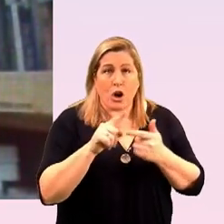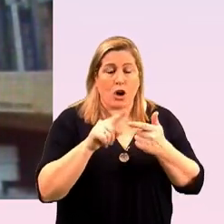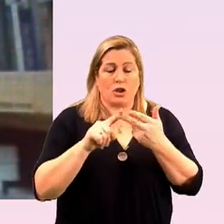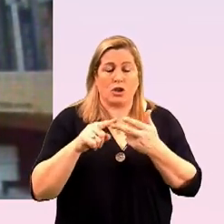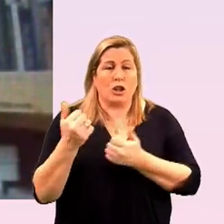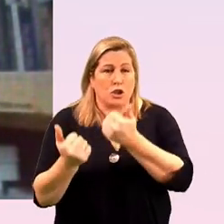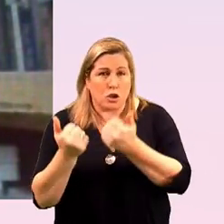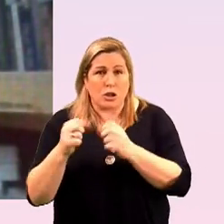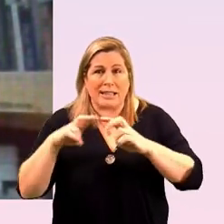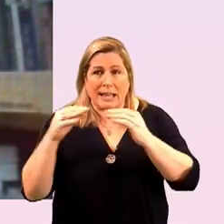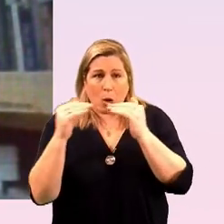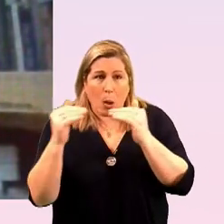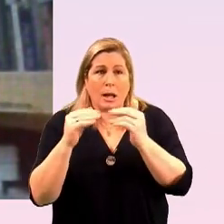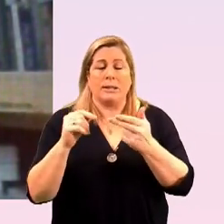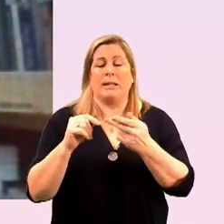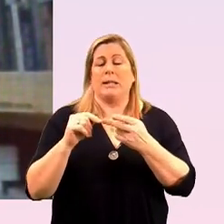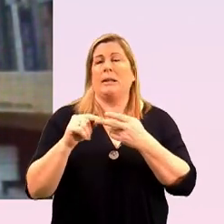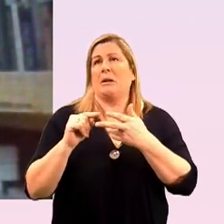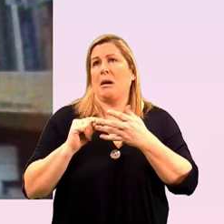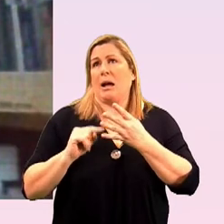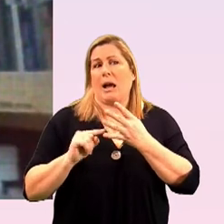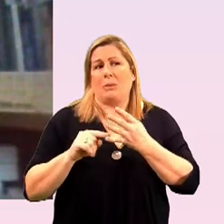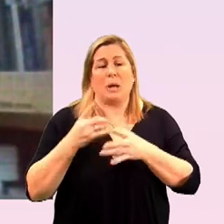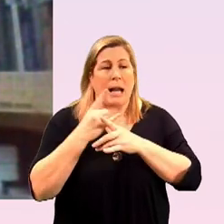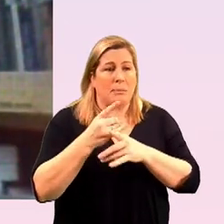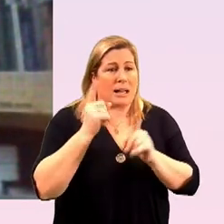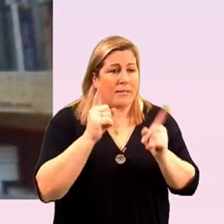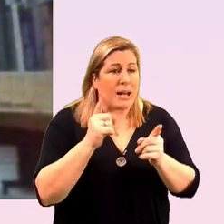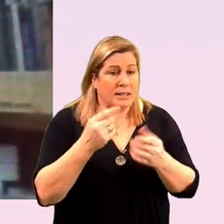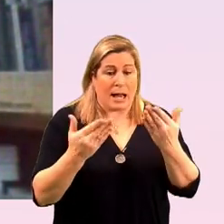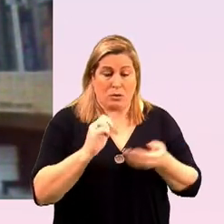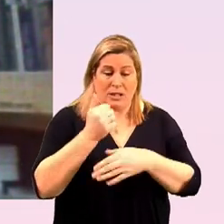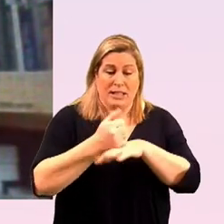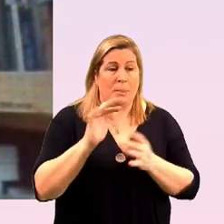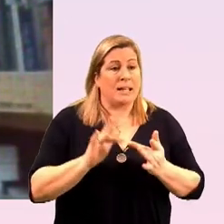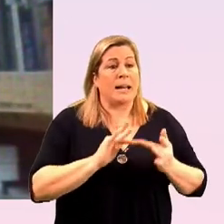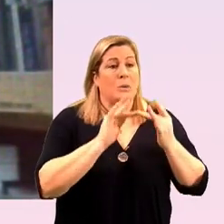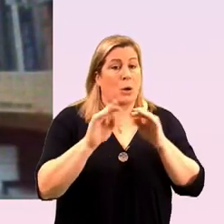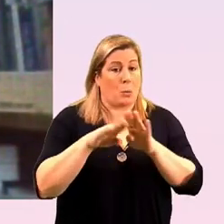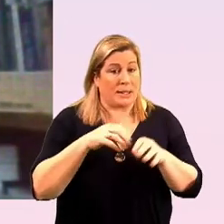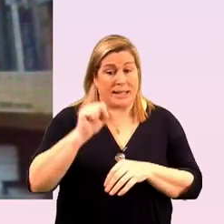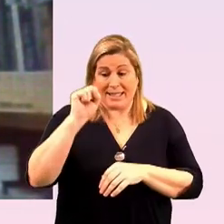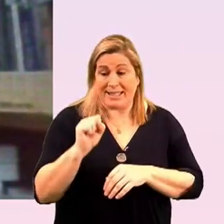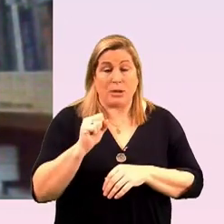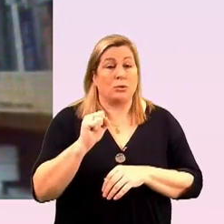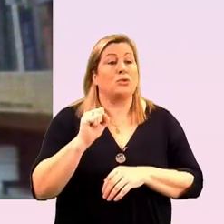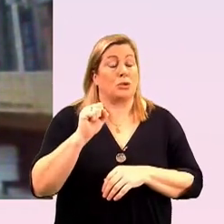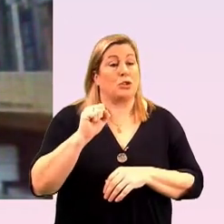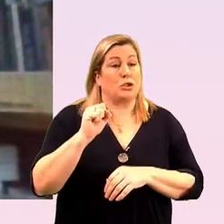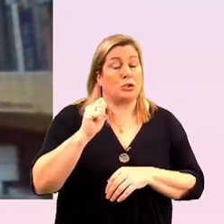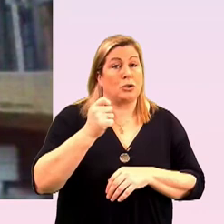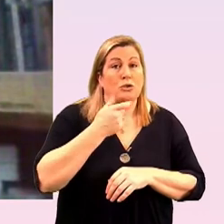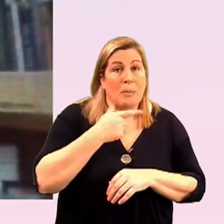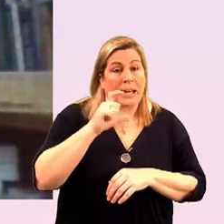other bodies. And we've also helped and given guidance and advice on how to set up a network with South Dublin, and we have worked very well with them.